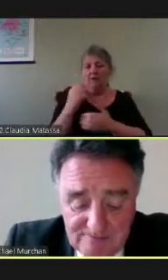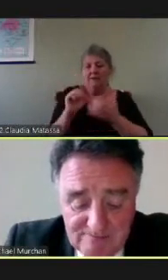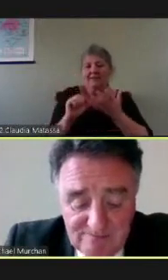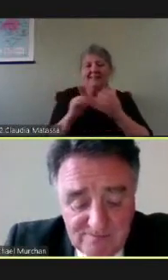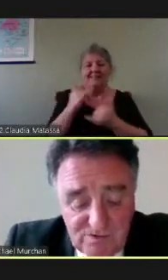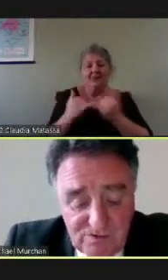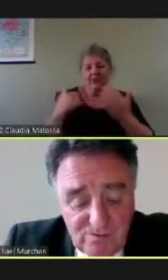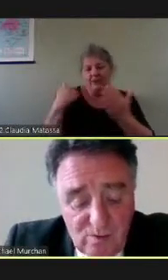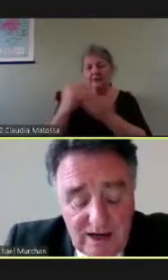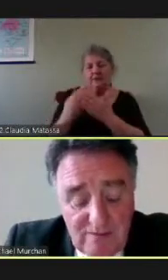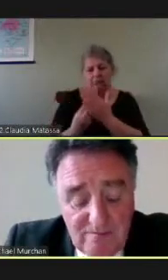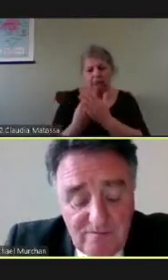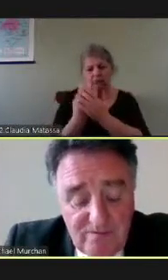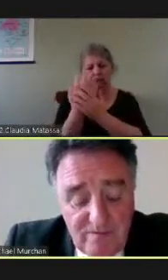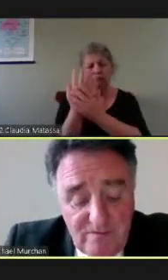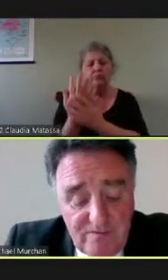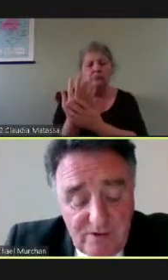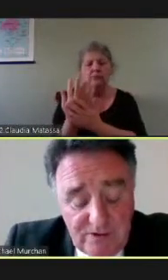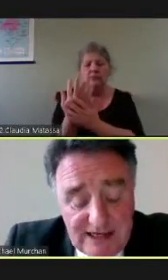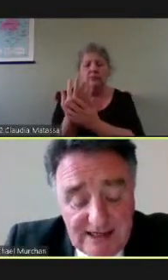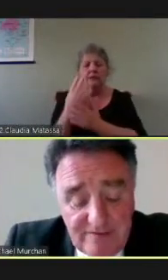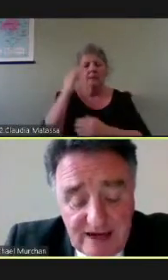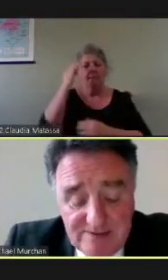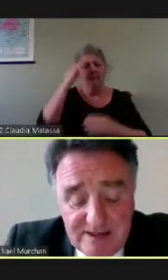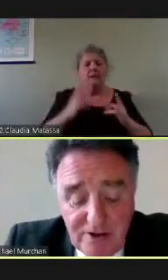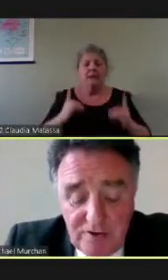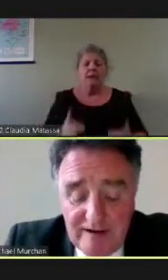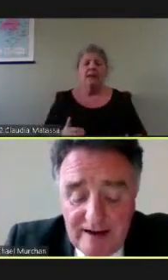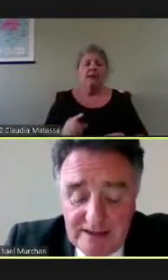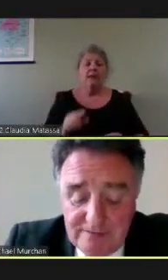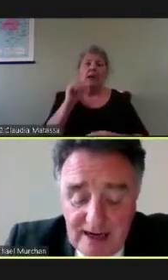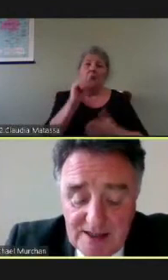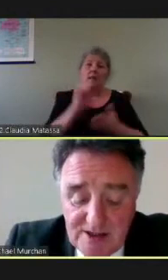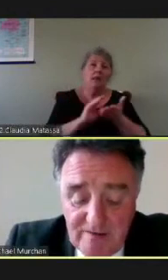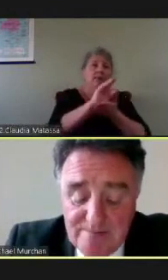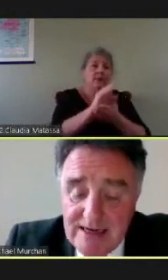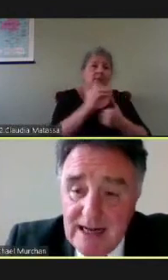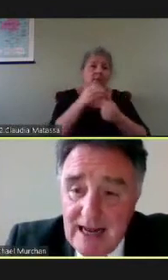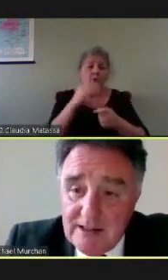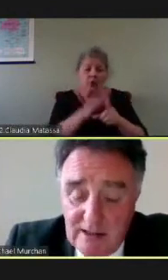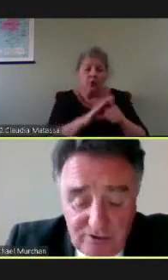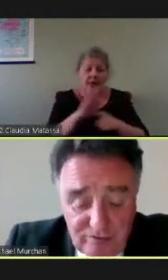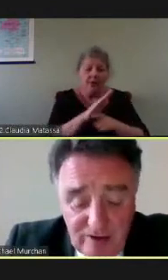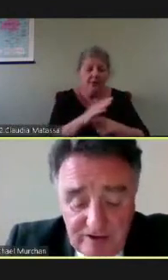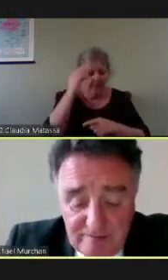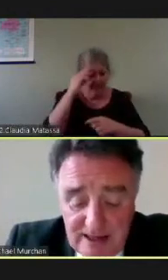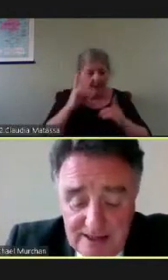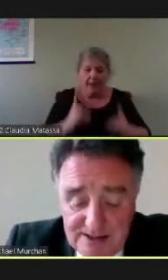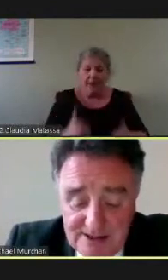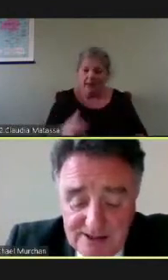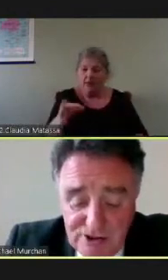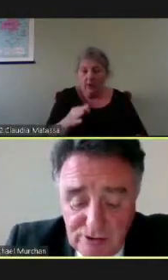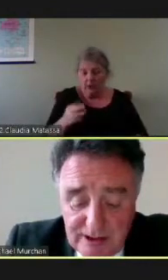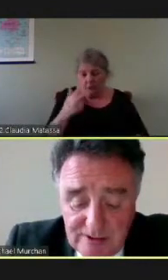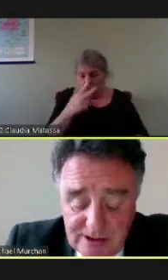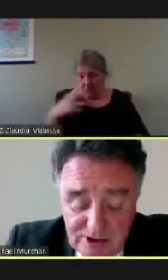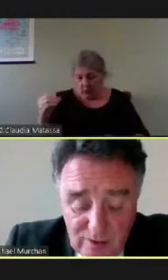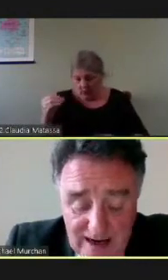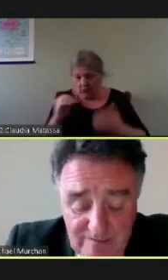mental health. While there was little investment in other areas of the health service, mental health got 300 million